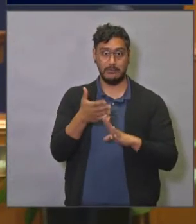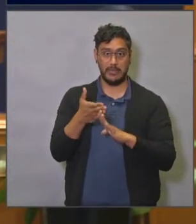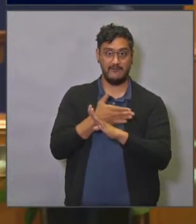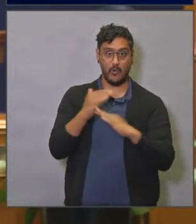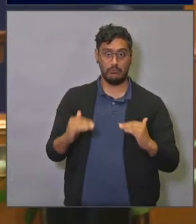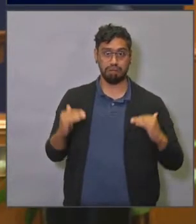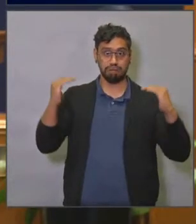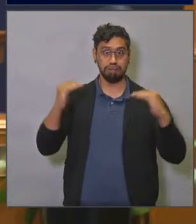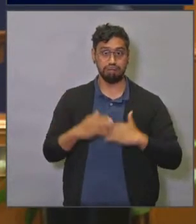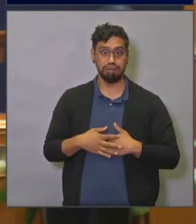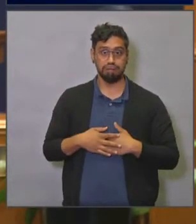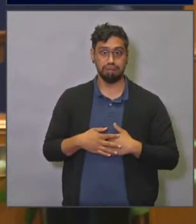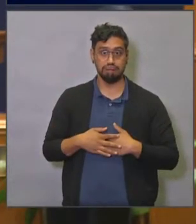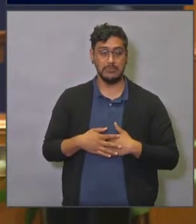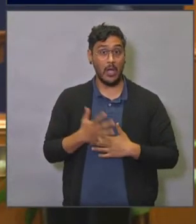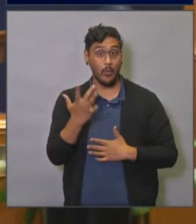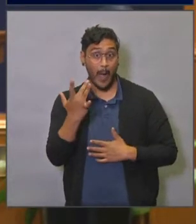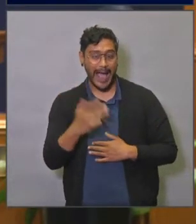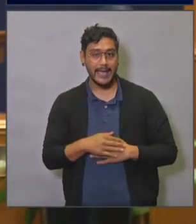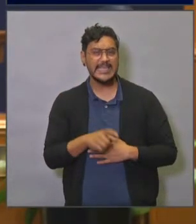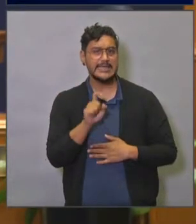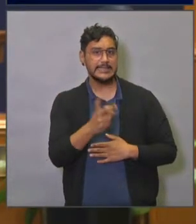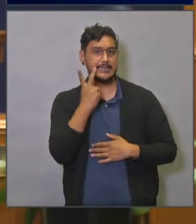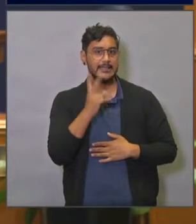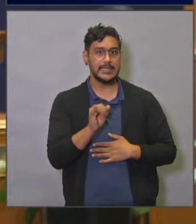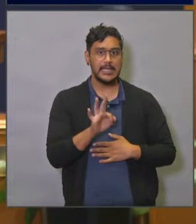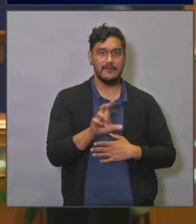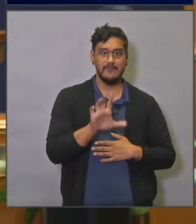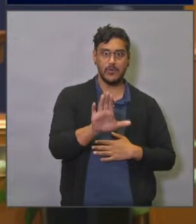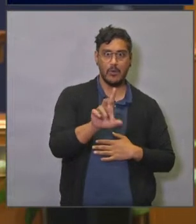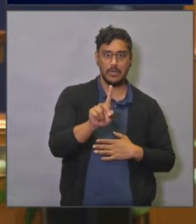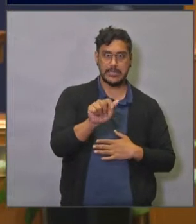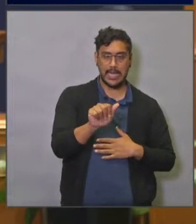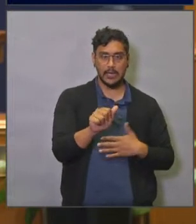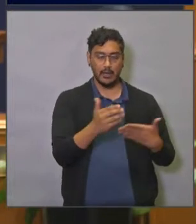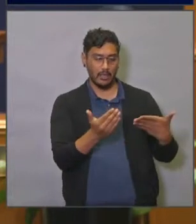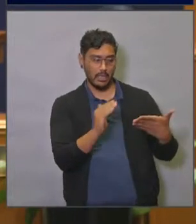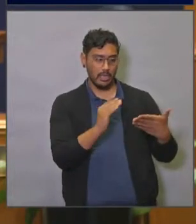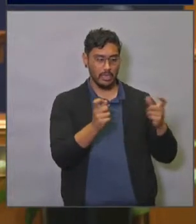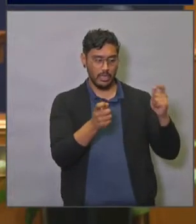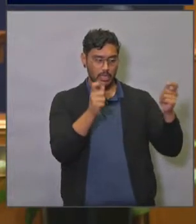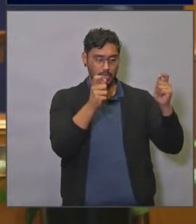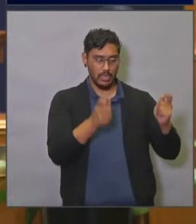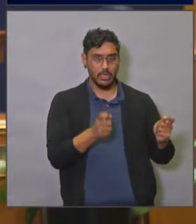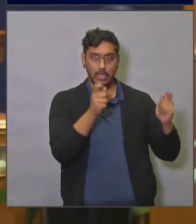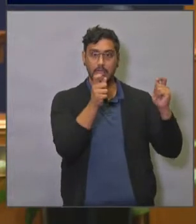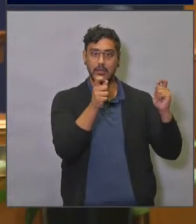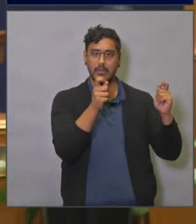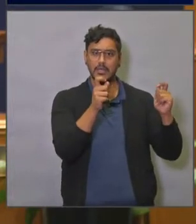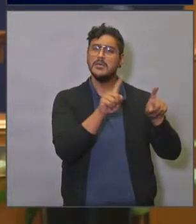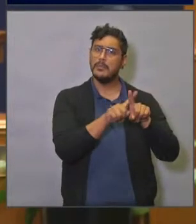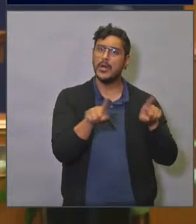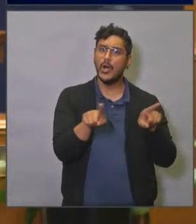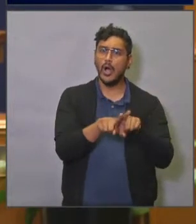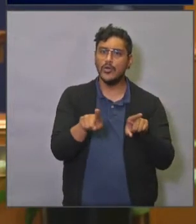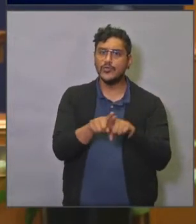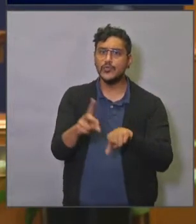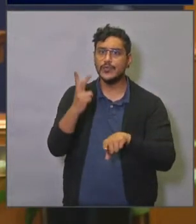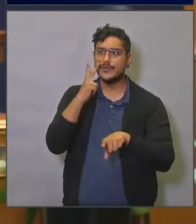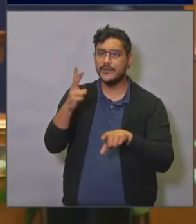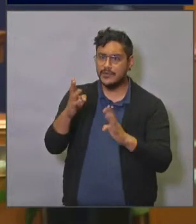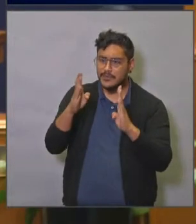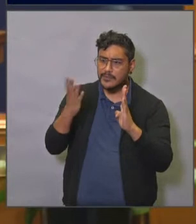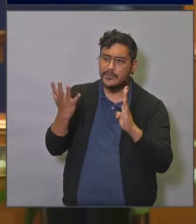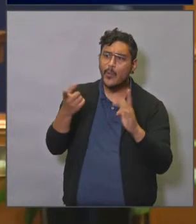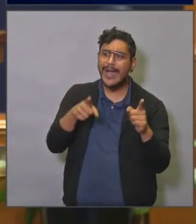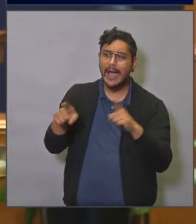that is, again, to see how your data changes as you move forward with any changes inside of your jurisdiction, but really to pay attention to what's happening and be